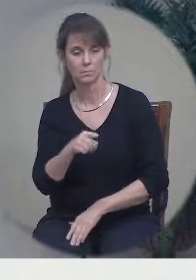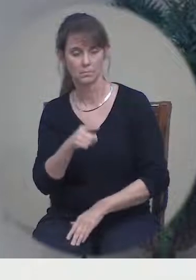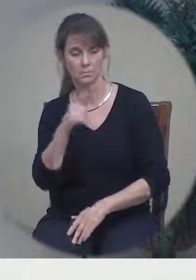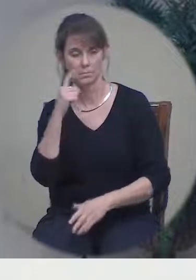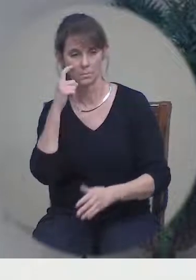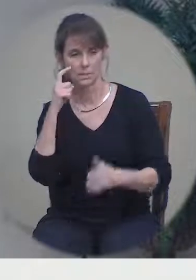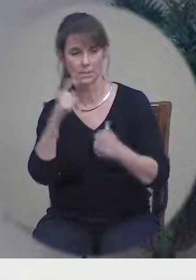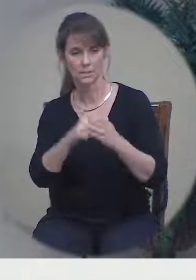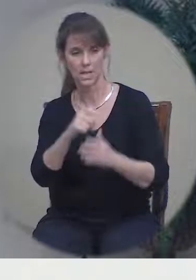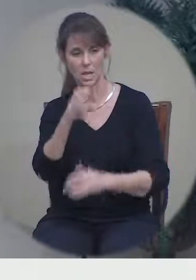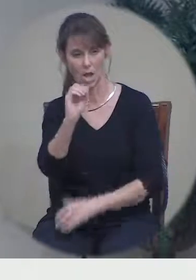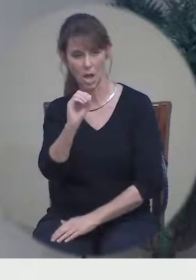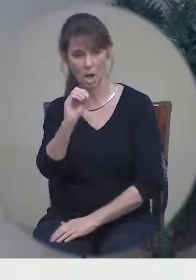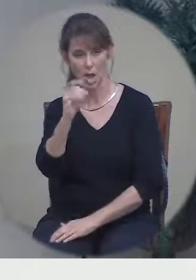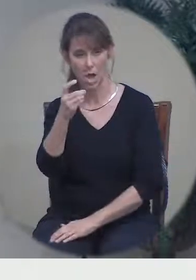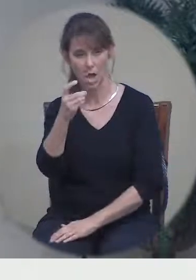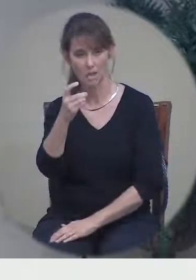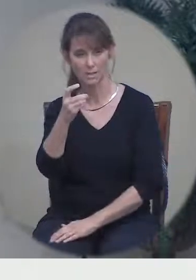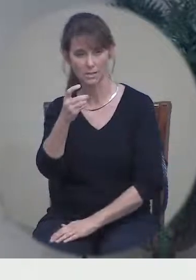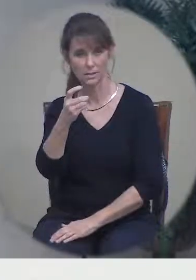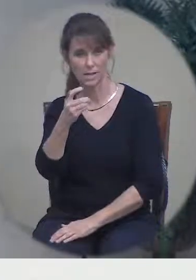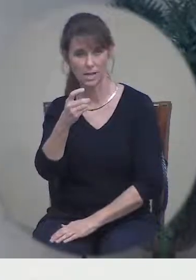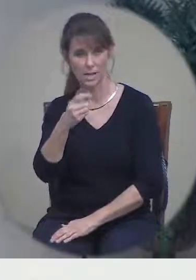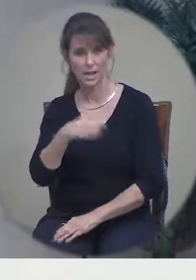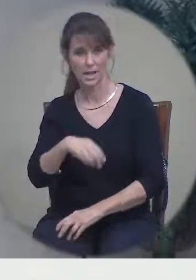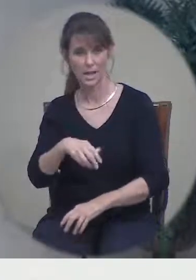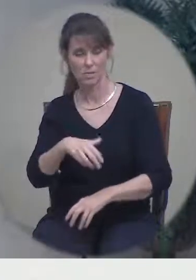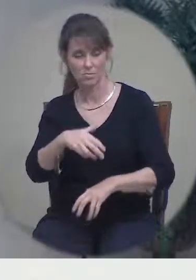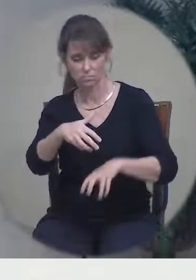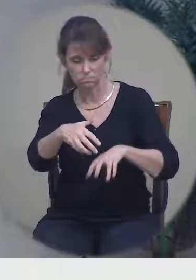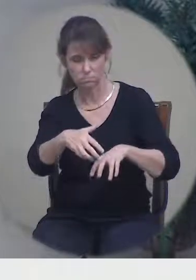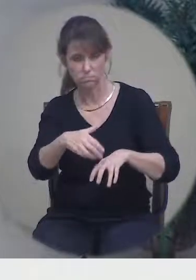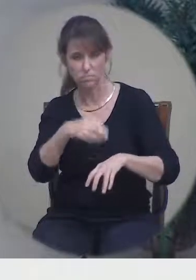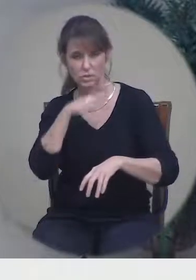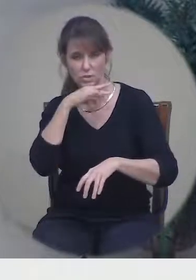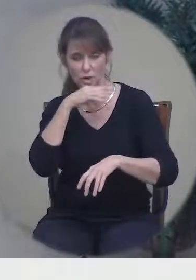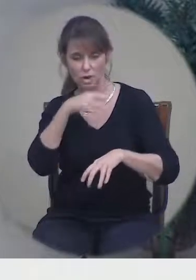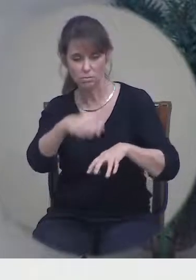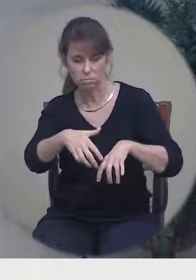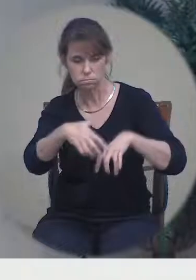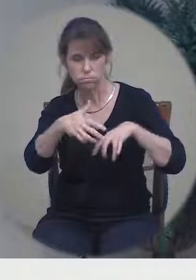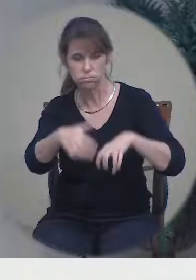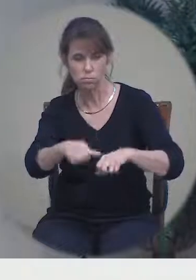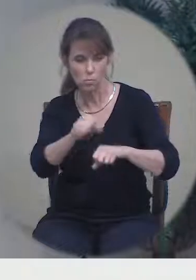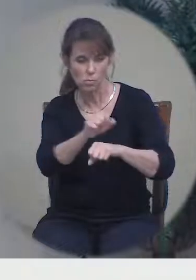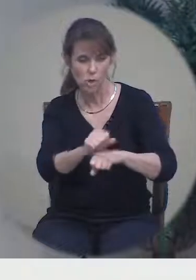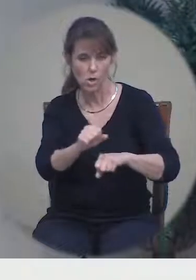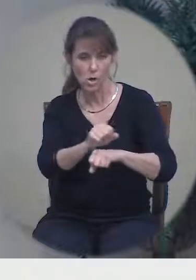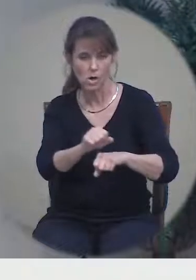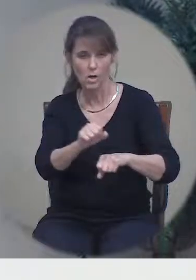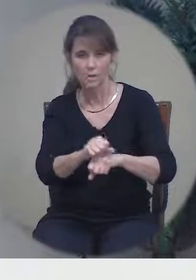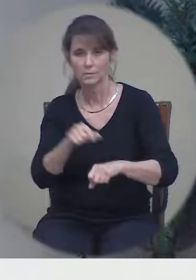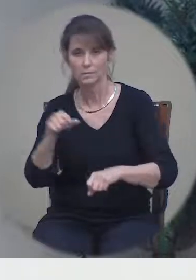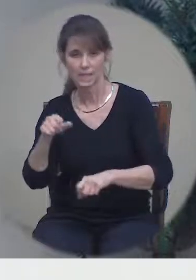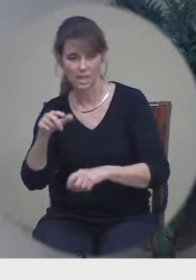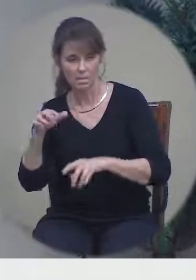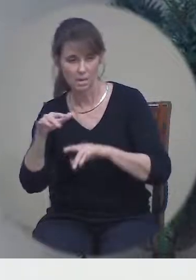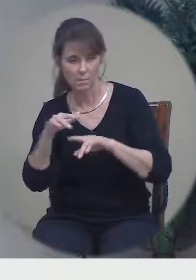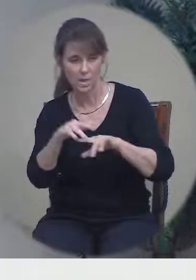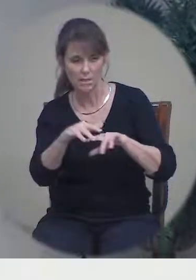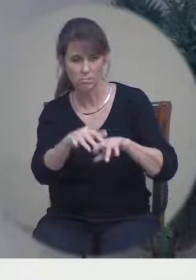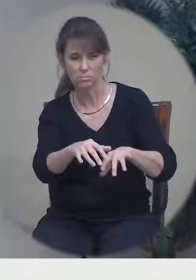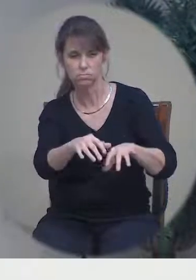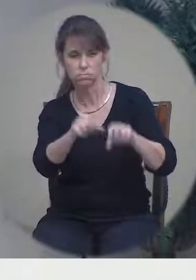The oxen weren't playing, they were plowing. The oxen plowing and the donkeys who were feeding alongside of them, and also